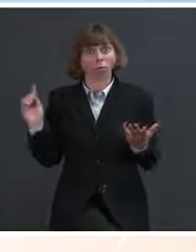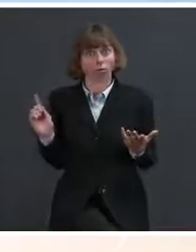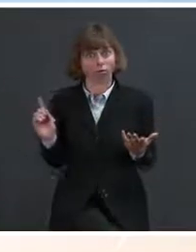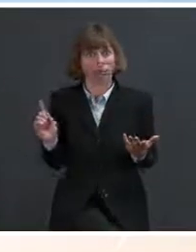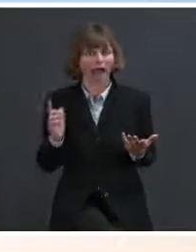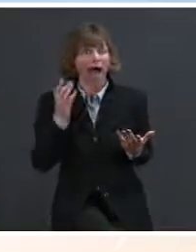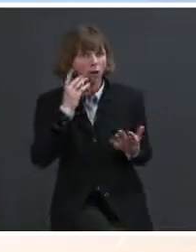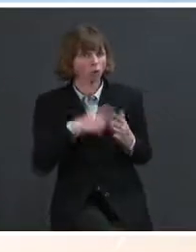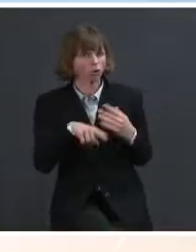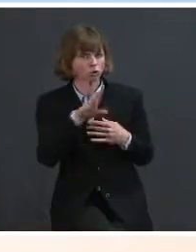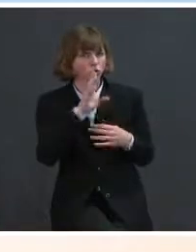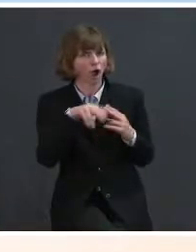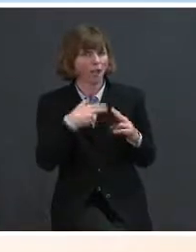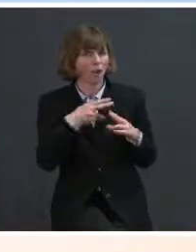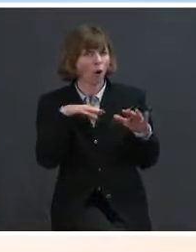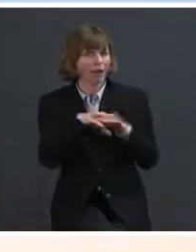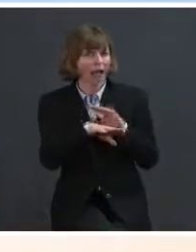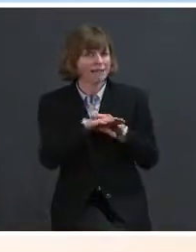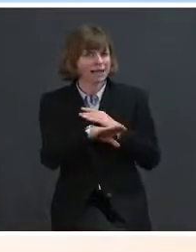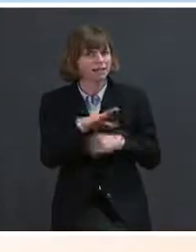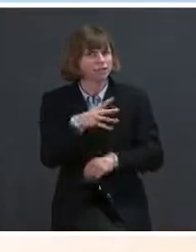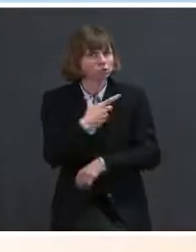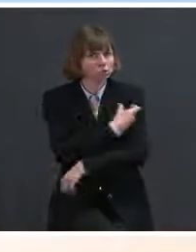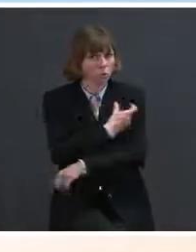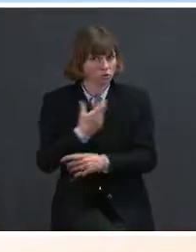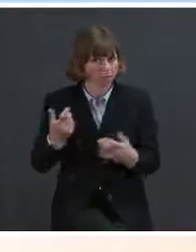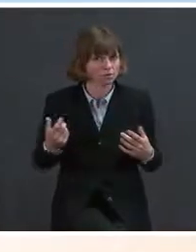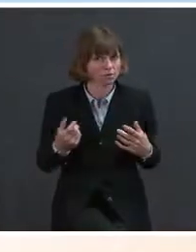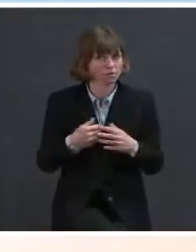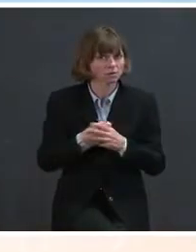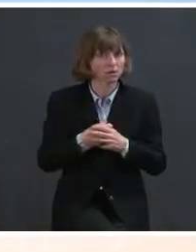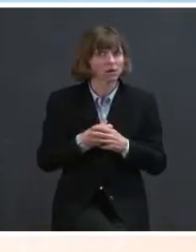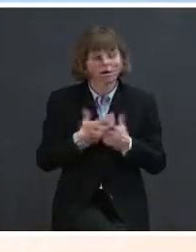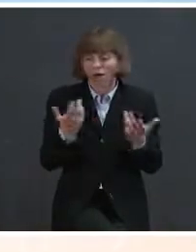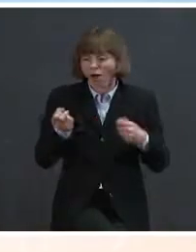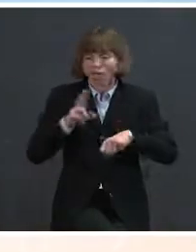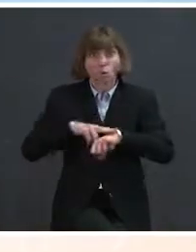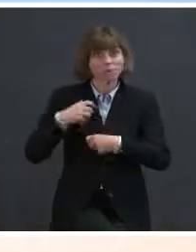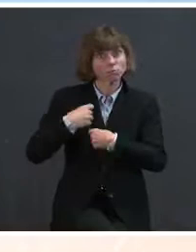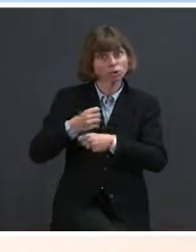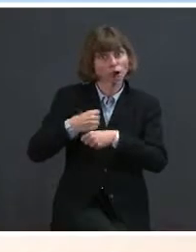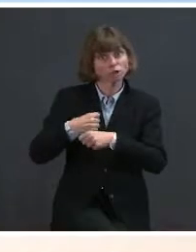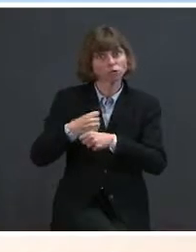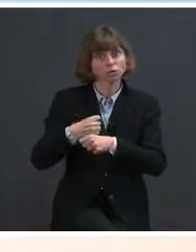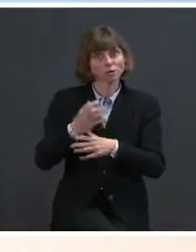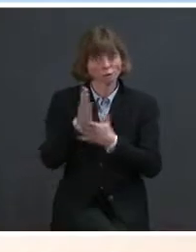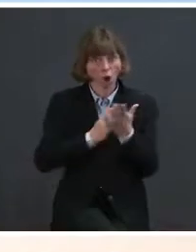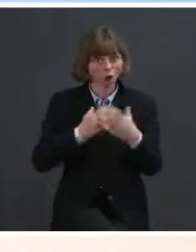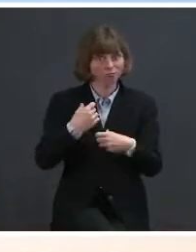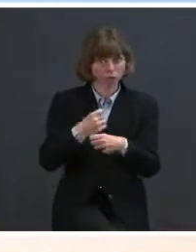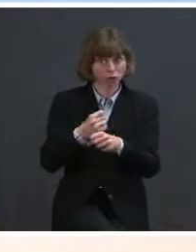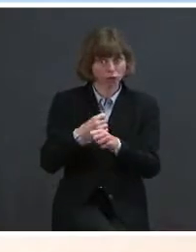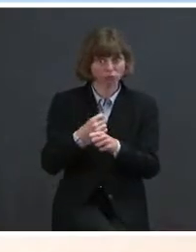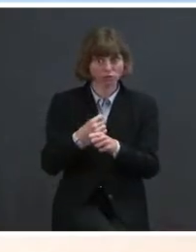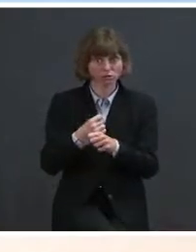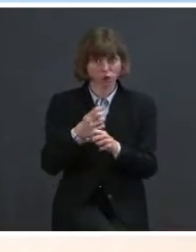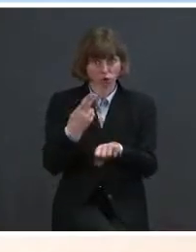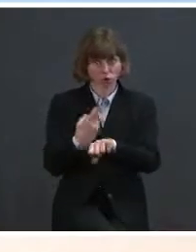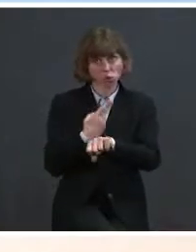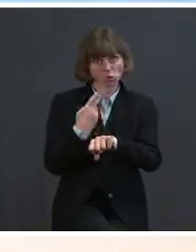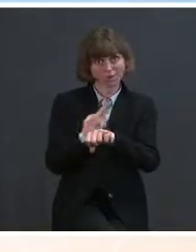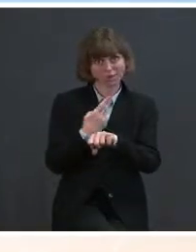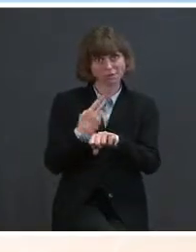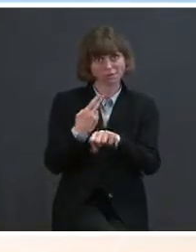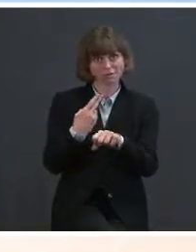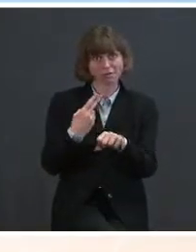of access to doses, of course, the production, part of the production is through the defense, it is